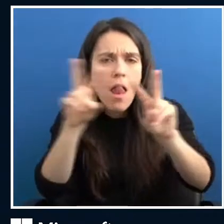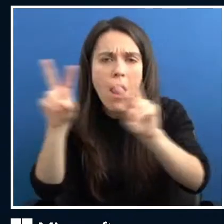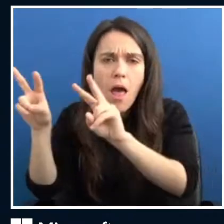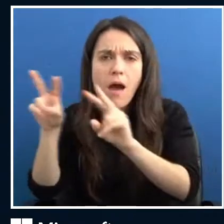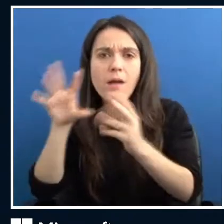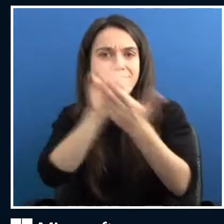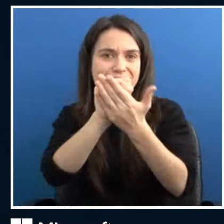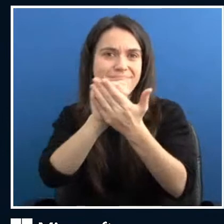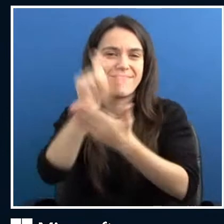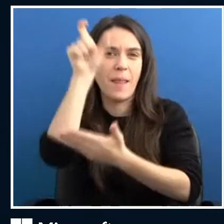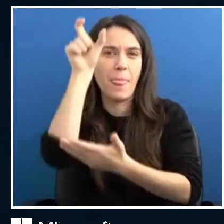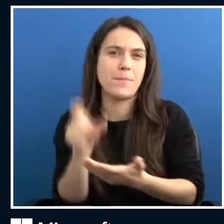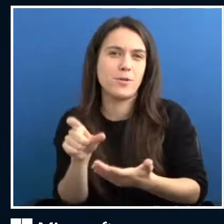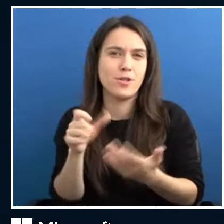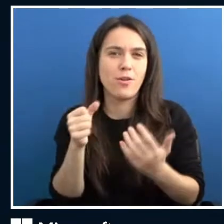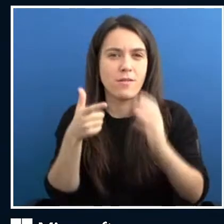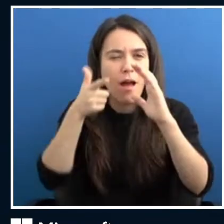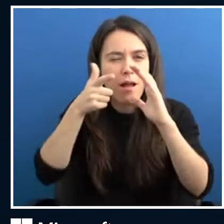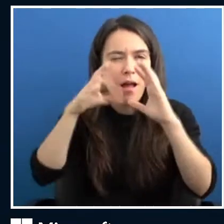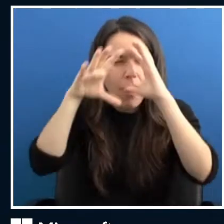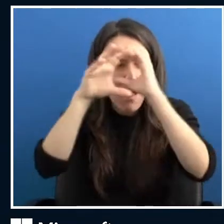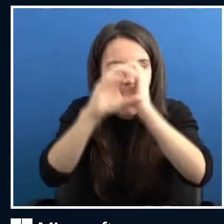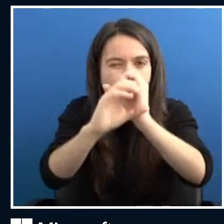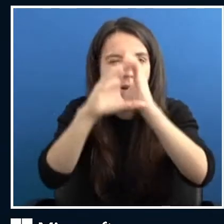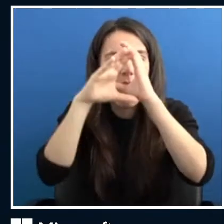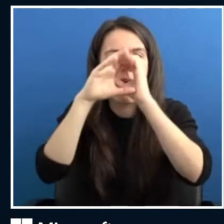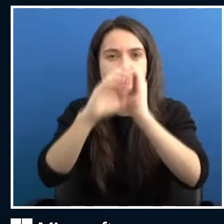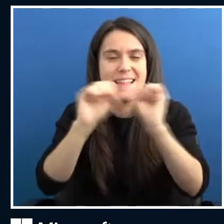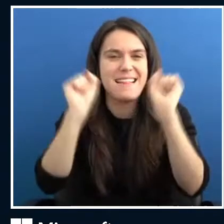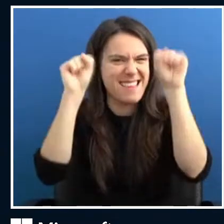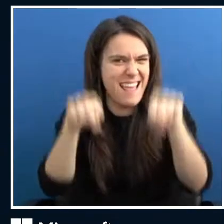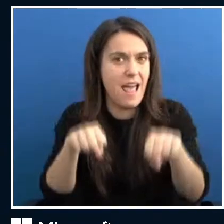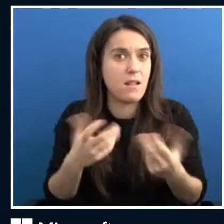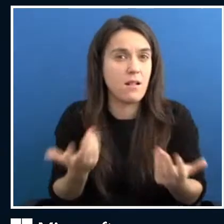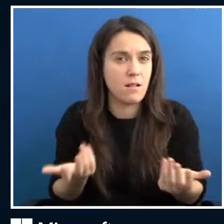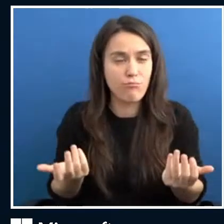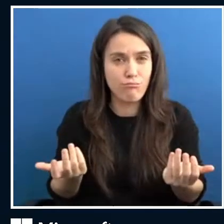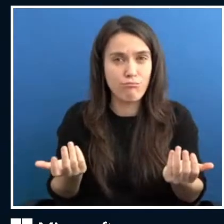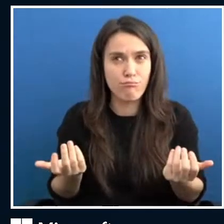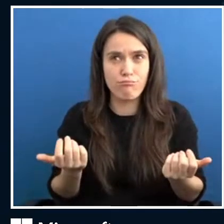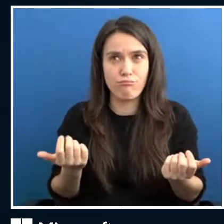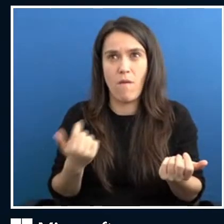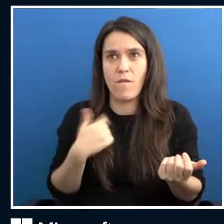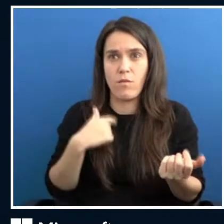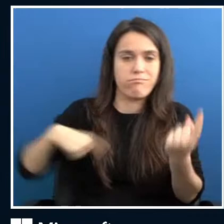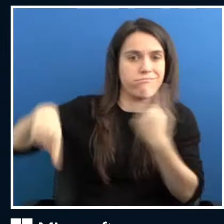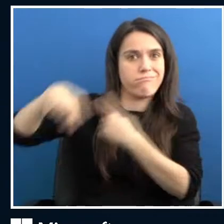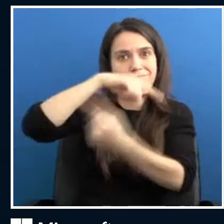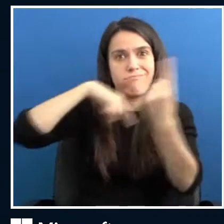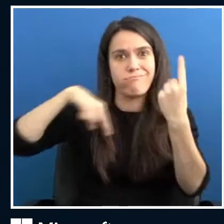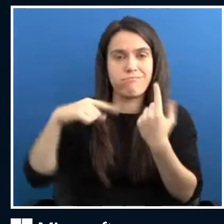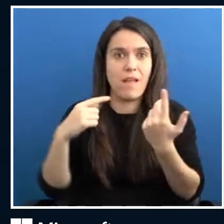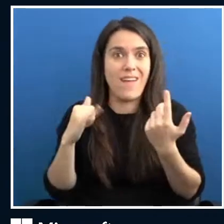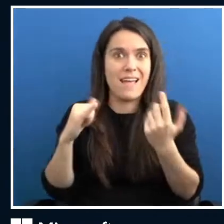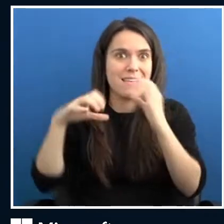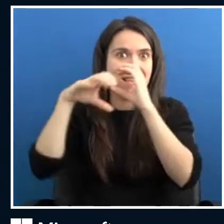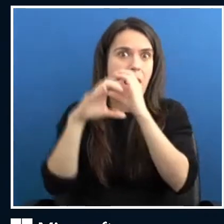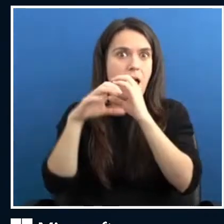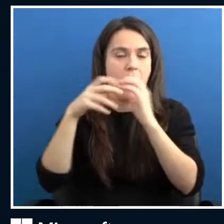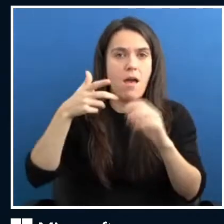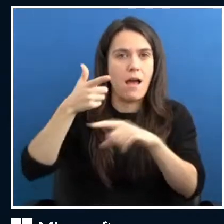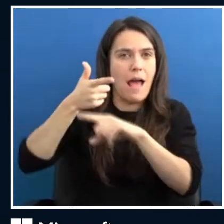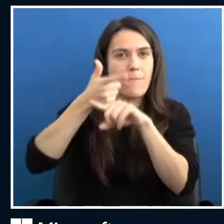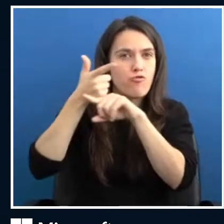even zoom in on their license plate with video from one of my neighbors if they have these cameras.